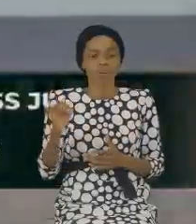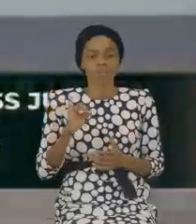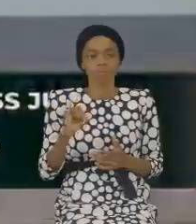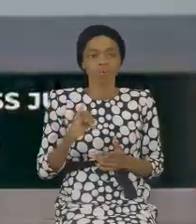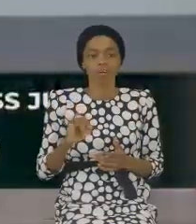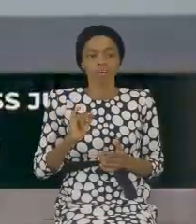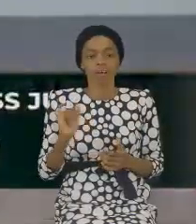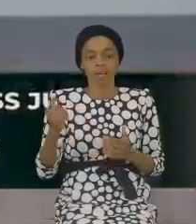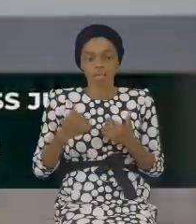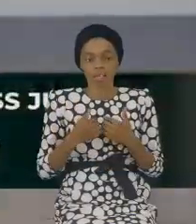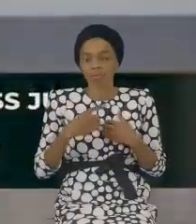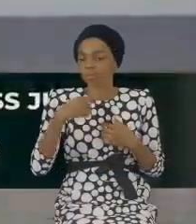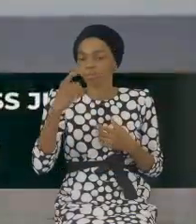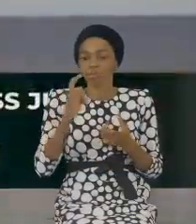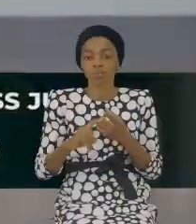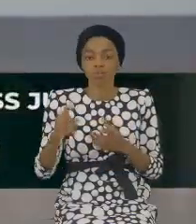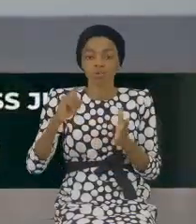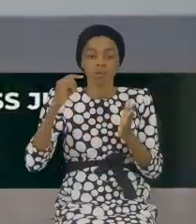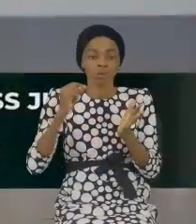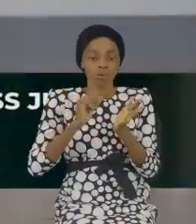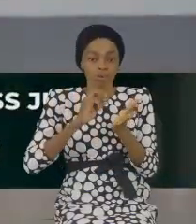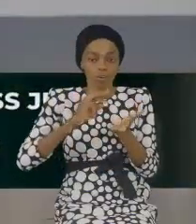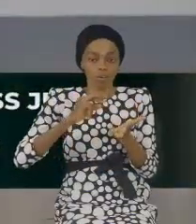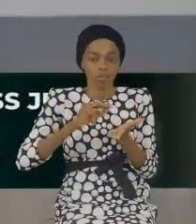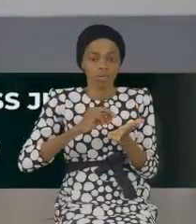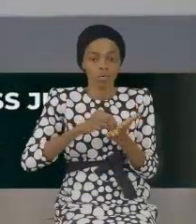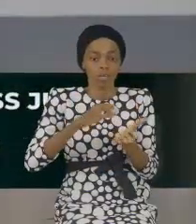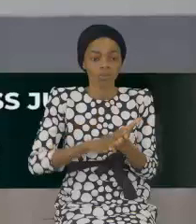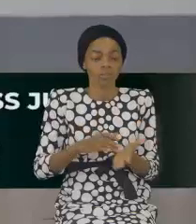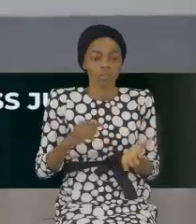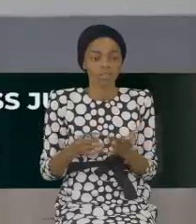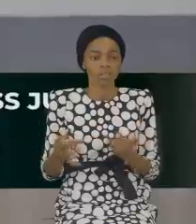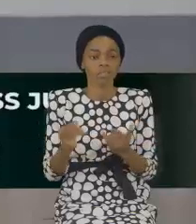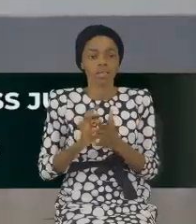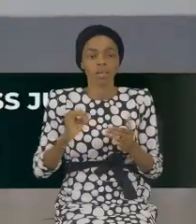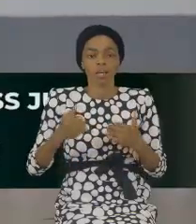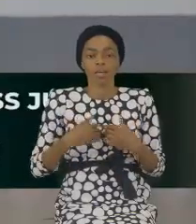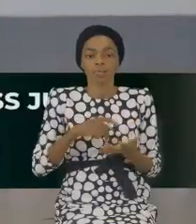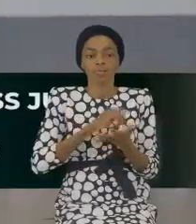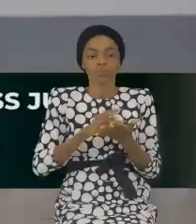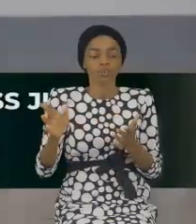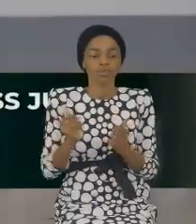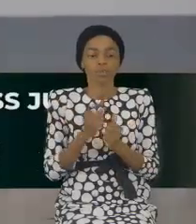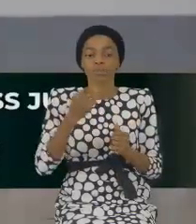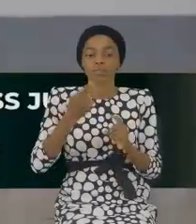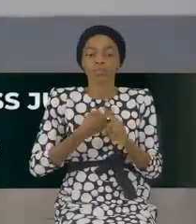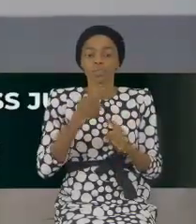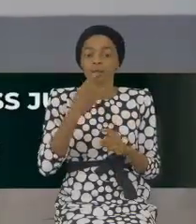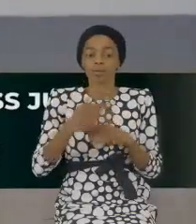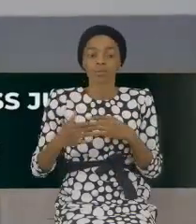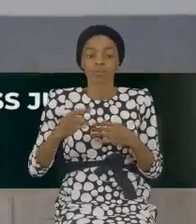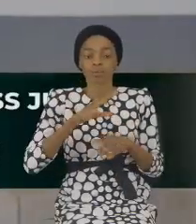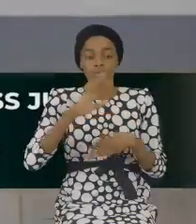to record this day that I'm pure from the blood of all men. I'm pure from the blood of all men.